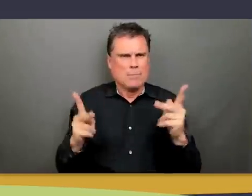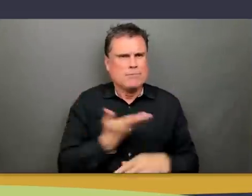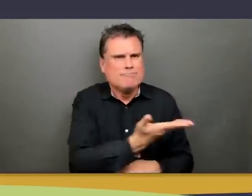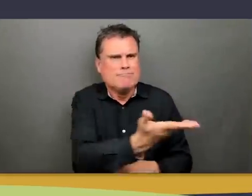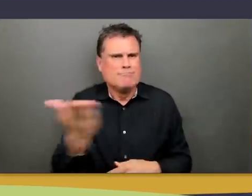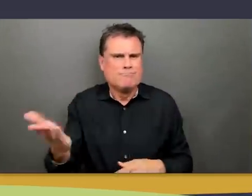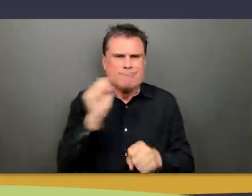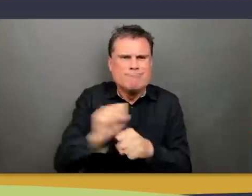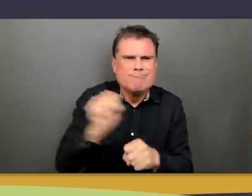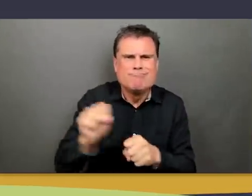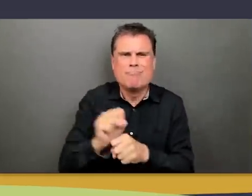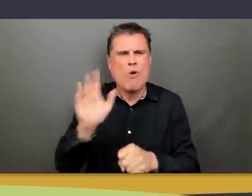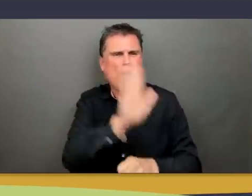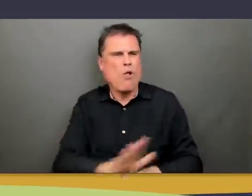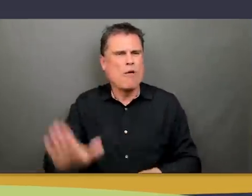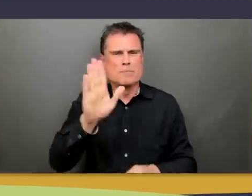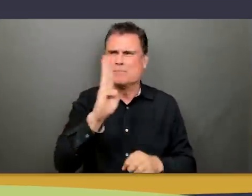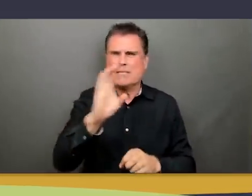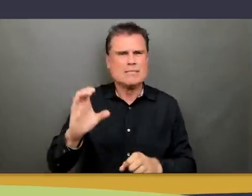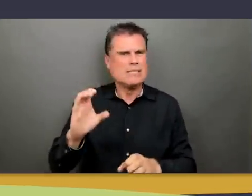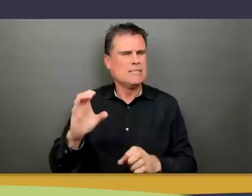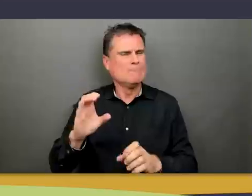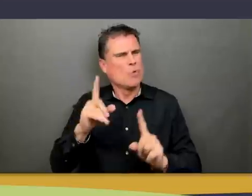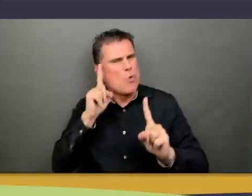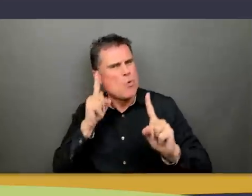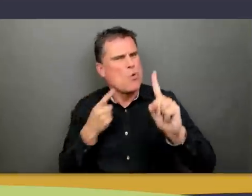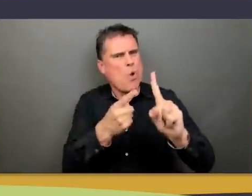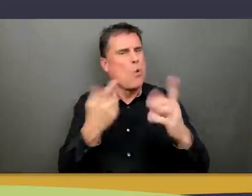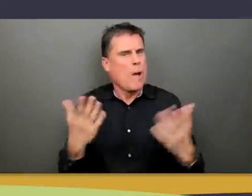just, equitable, and inclusive province.